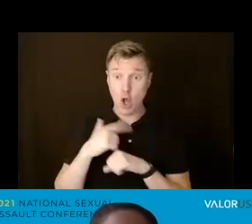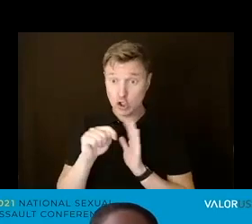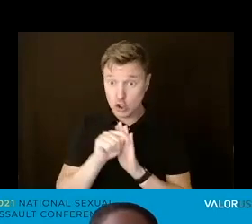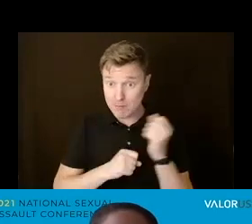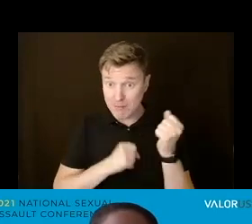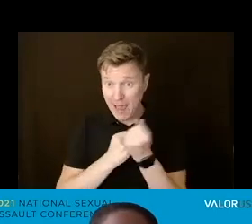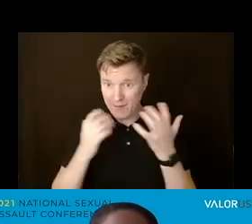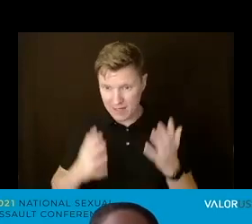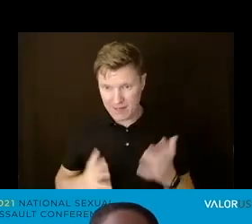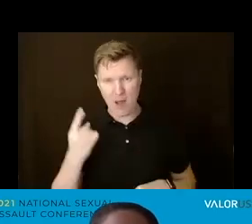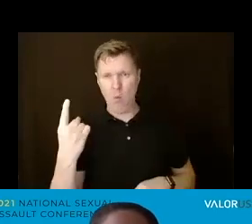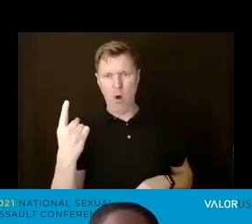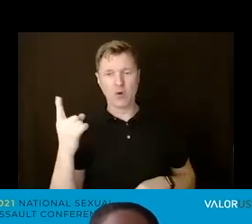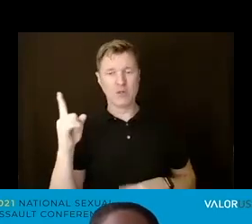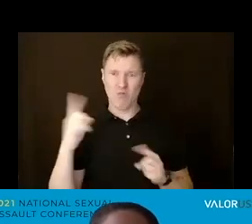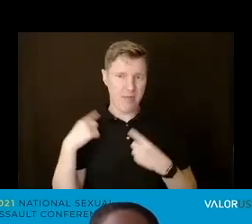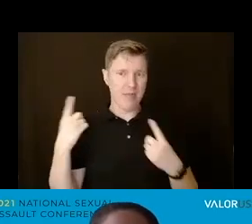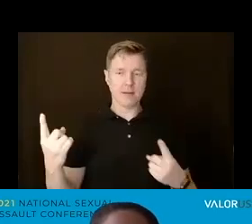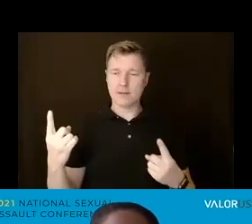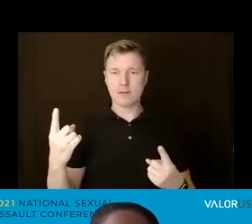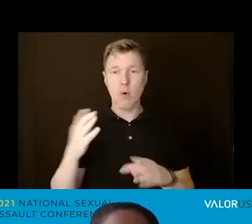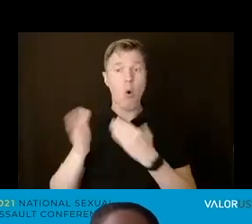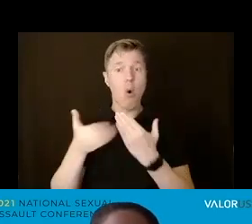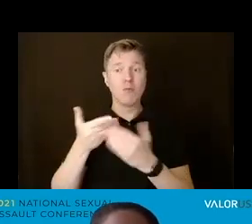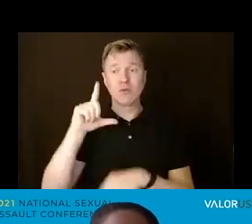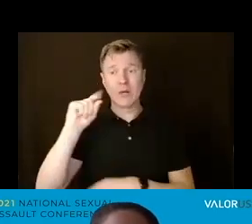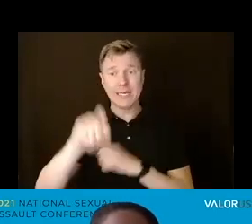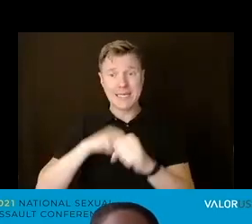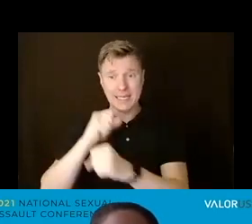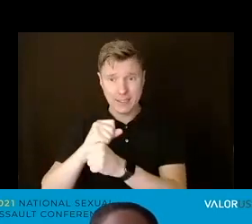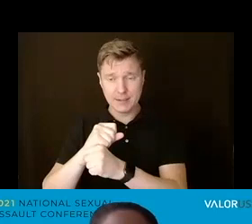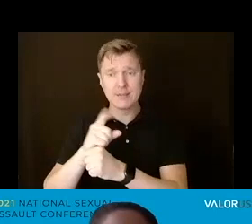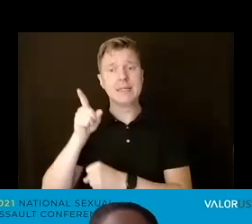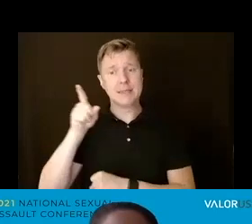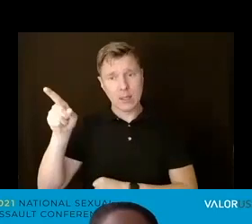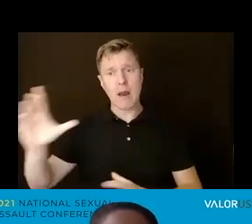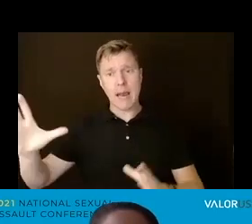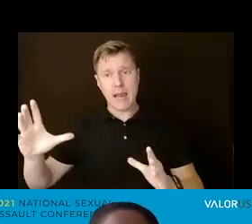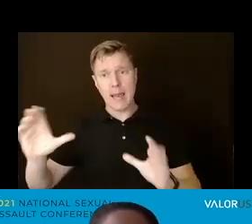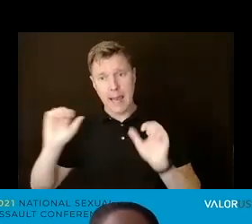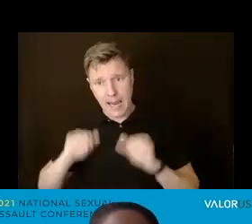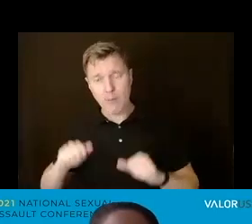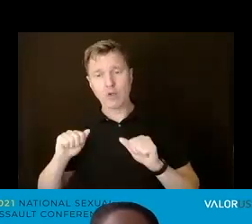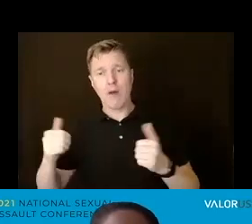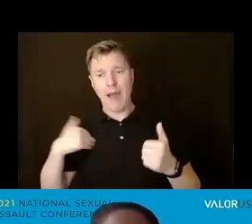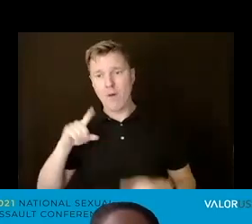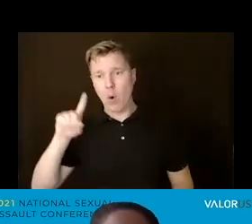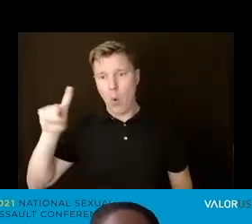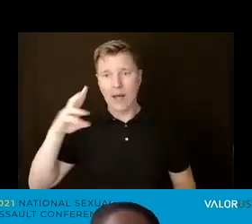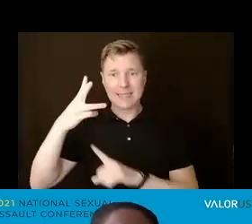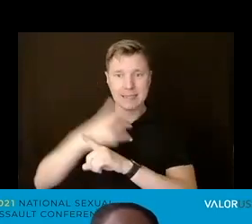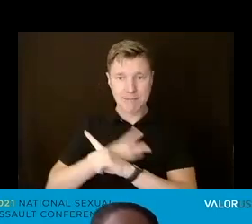that I talked to you about, who's been with us now for almost 20 years, was able to take one 6-month